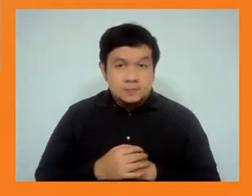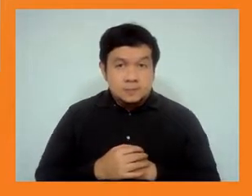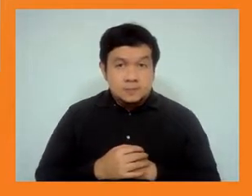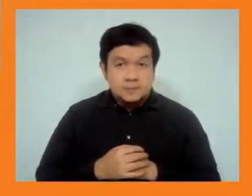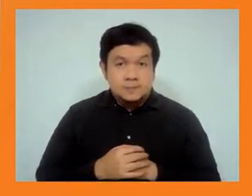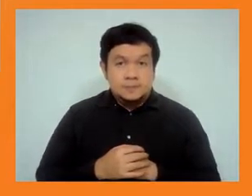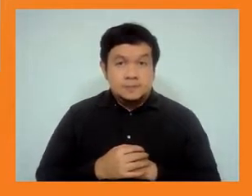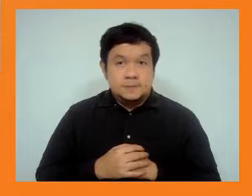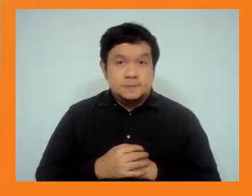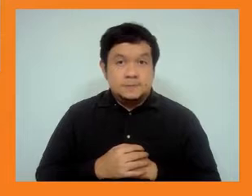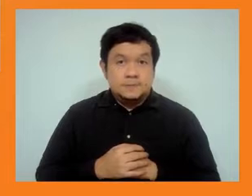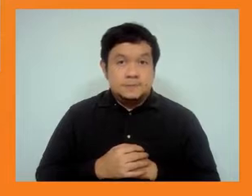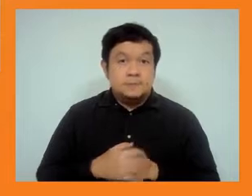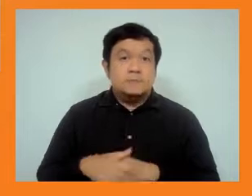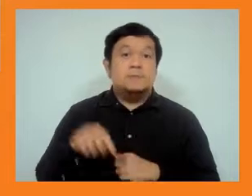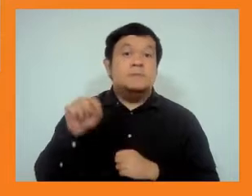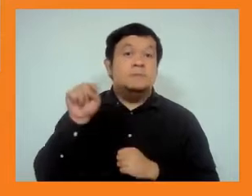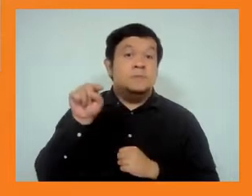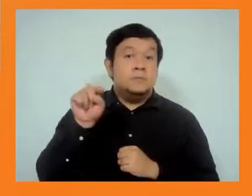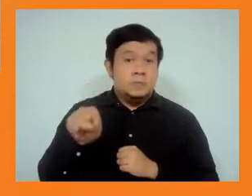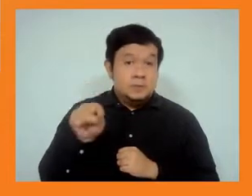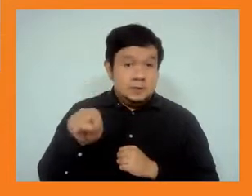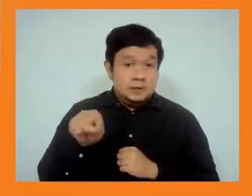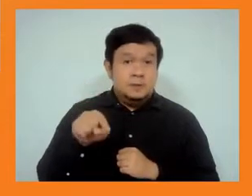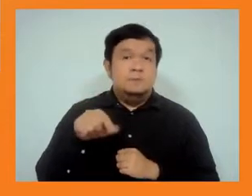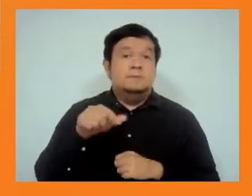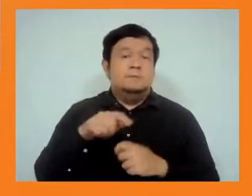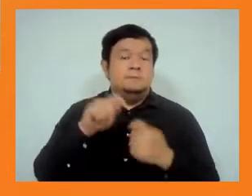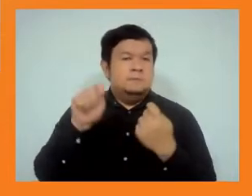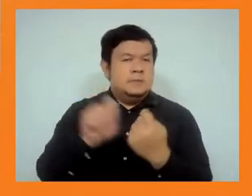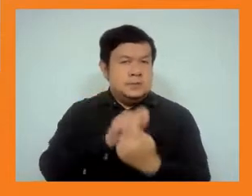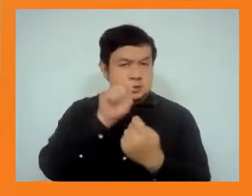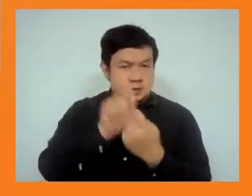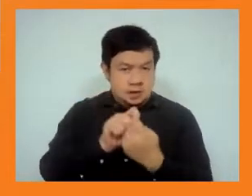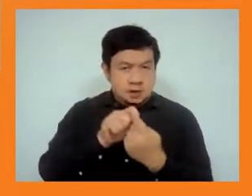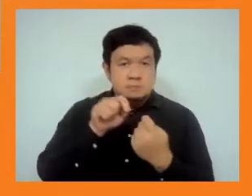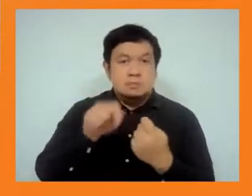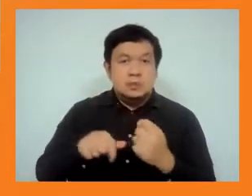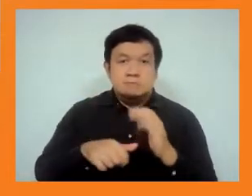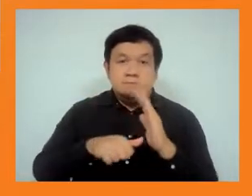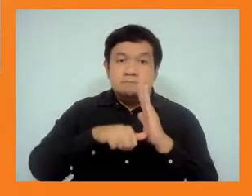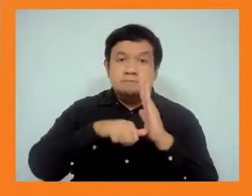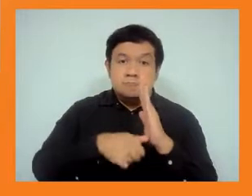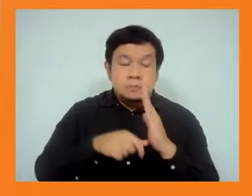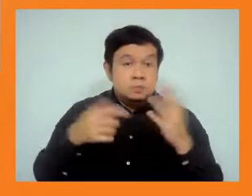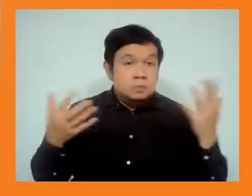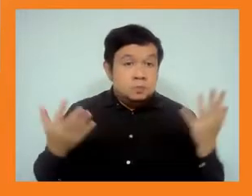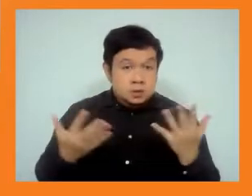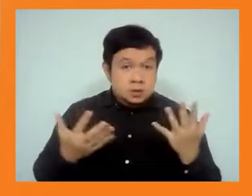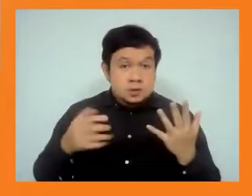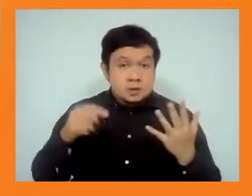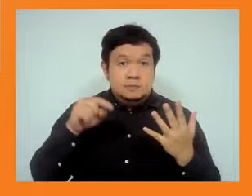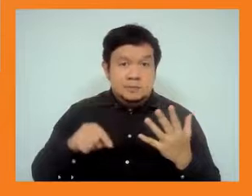so currently we are dealing with. But there are many other issues like the climate change, climate refugees, or the